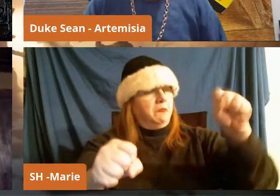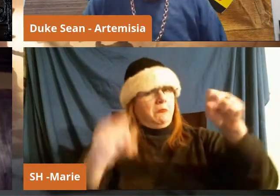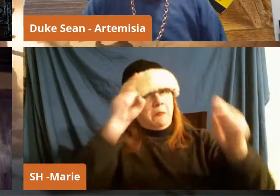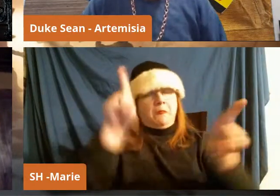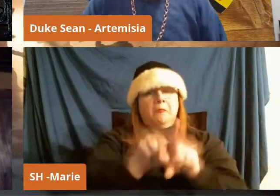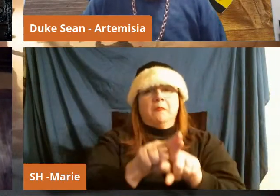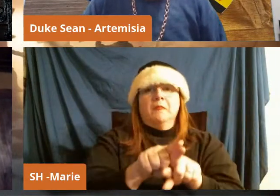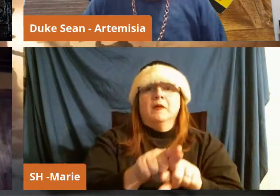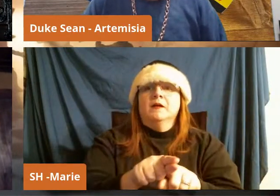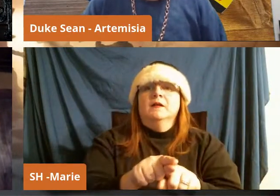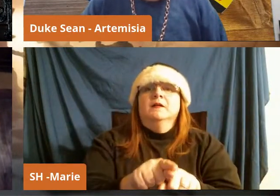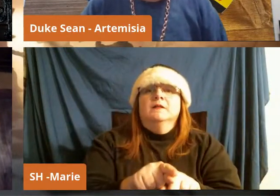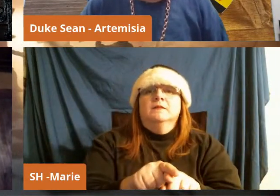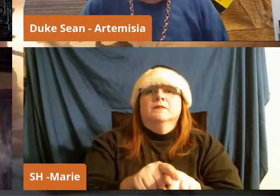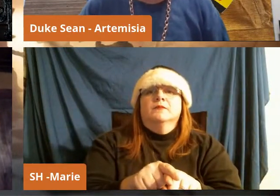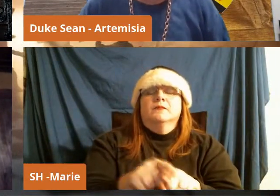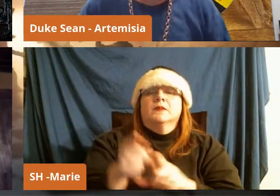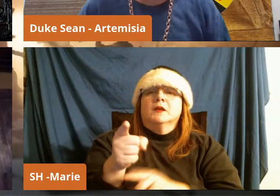guys?